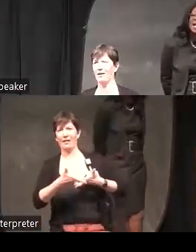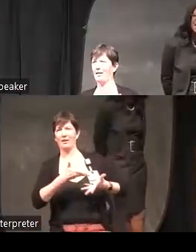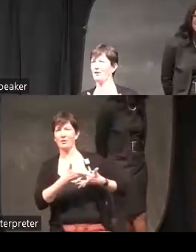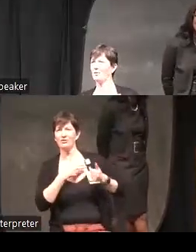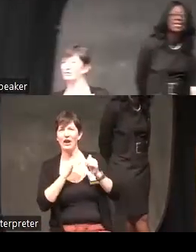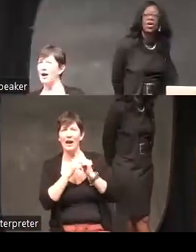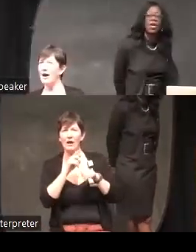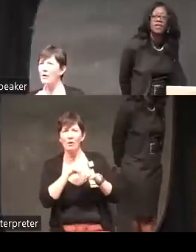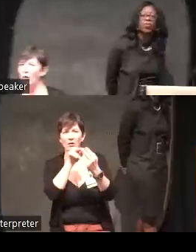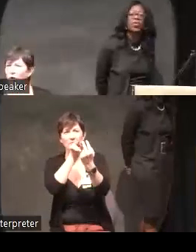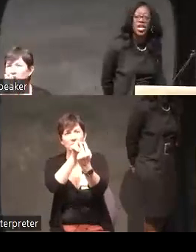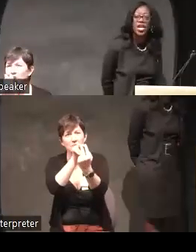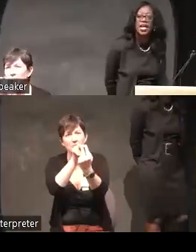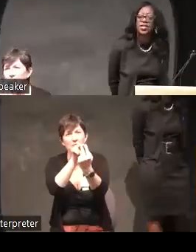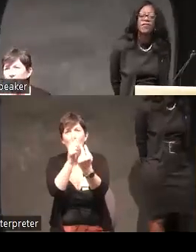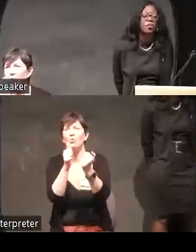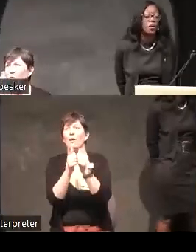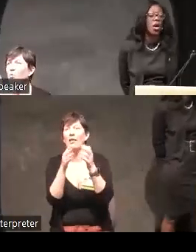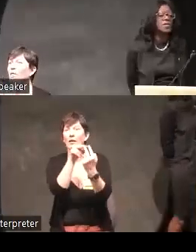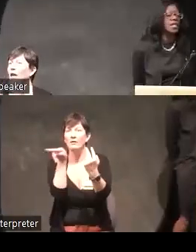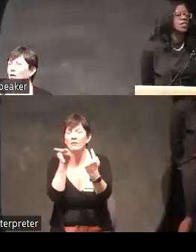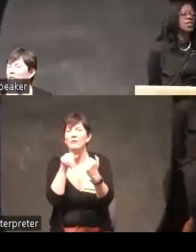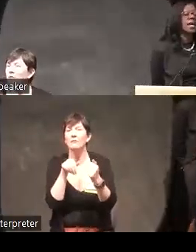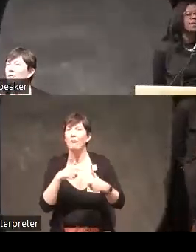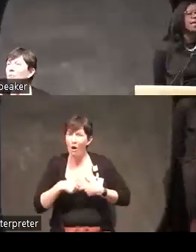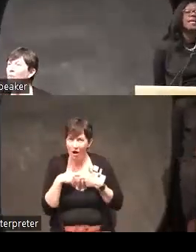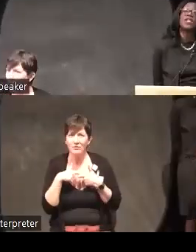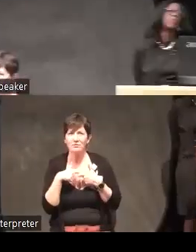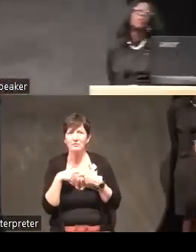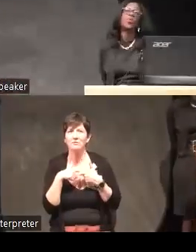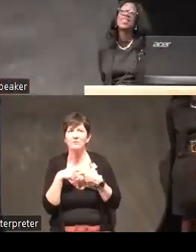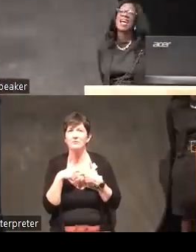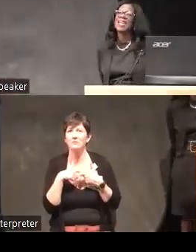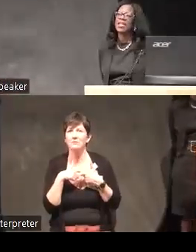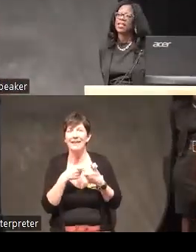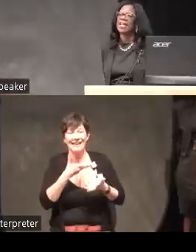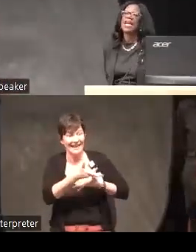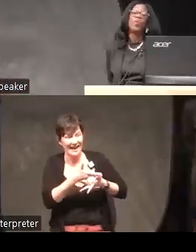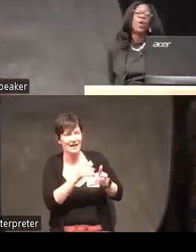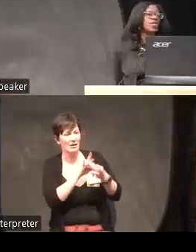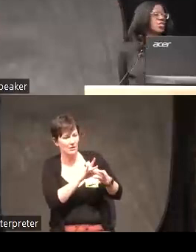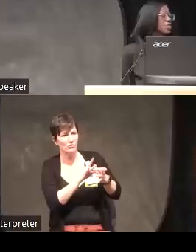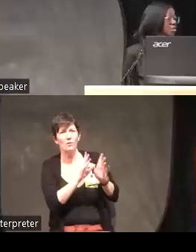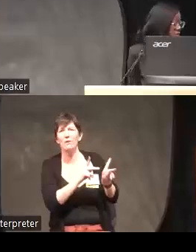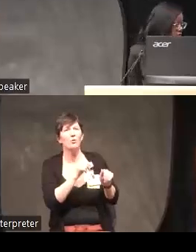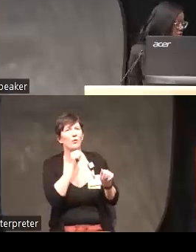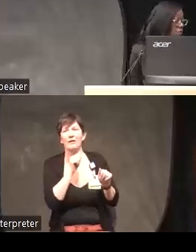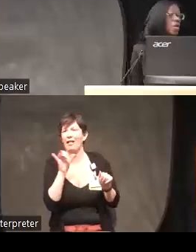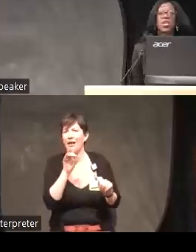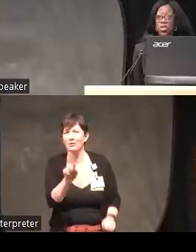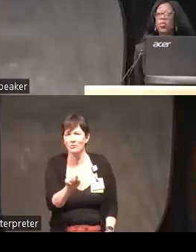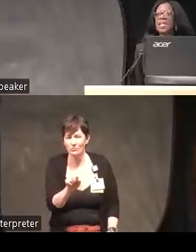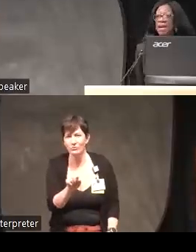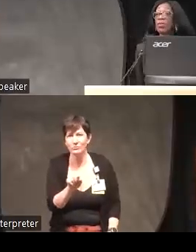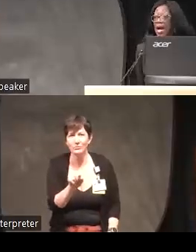eye contact, and all of this will change if you pause and slow down. Engage with people who are not like you. The guy who watches the news show